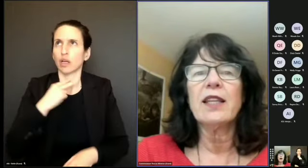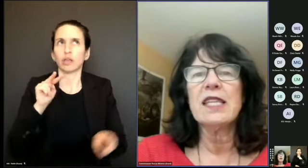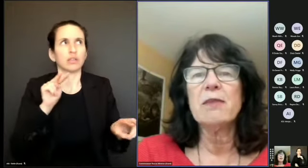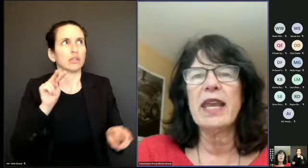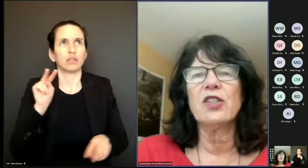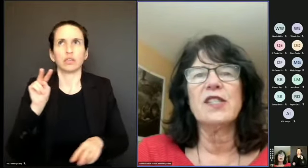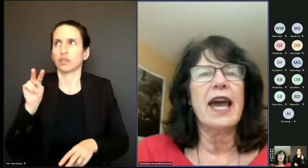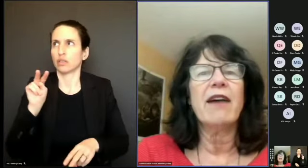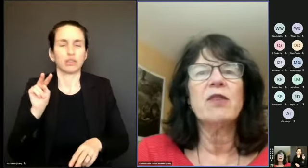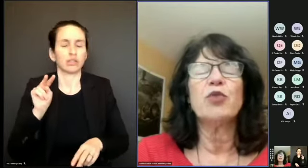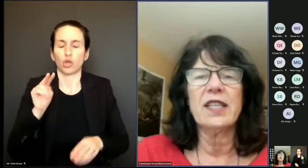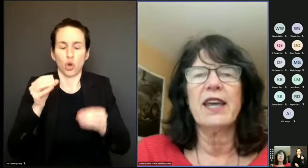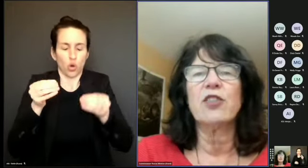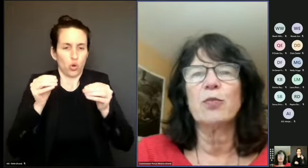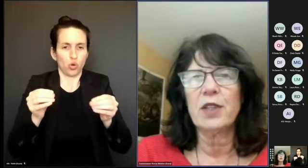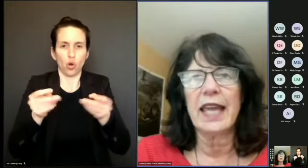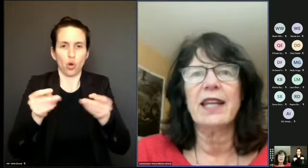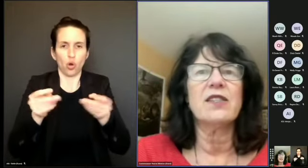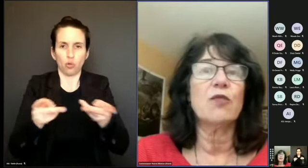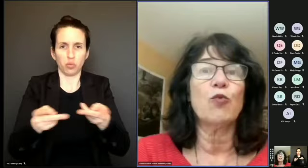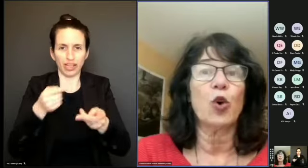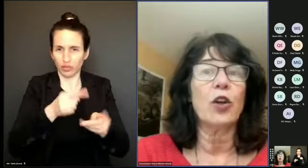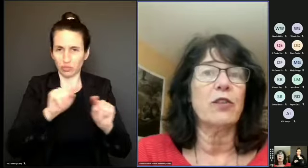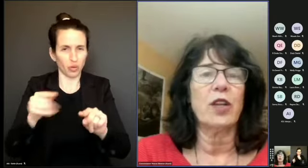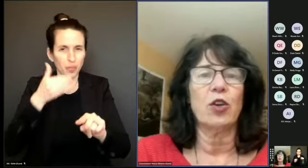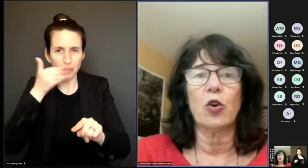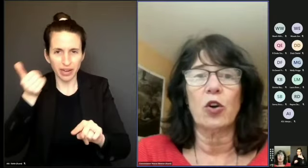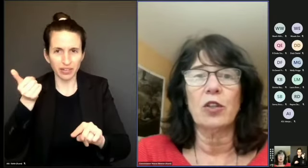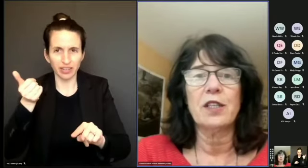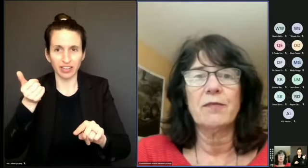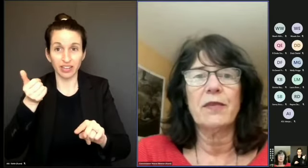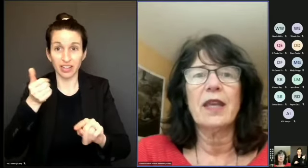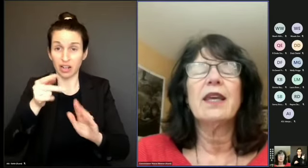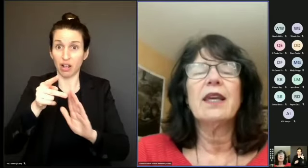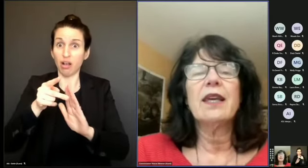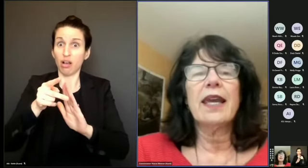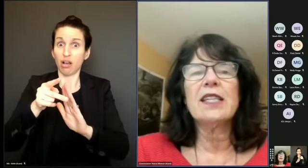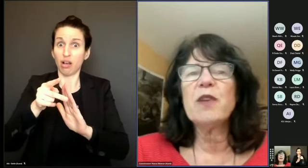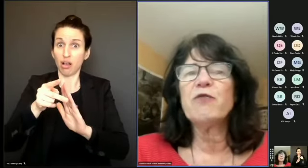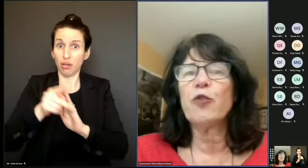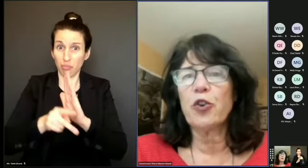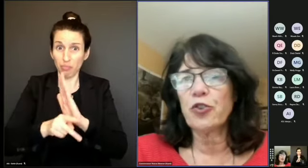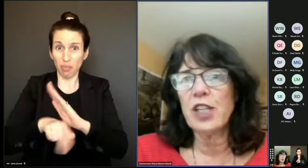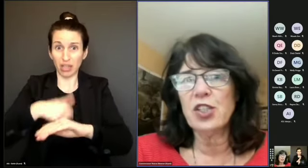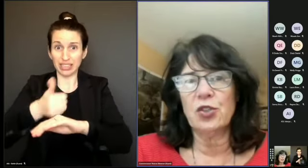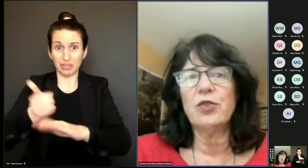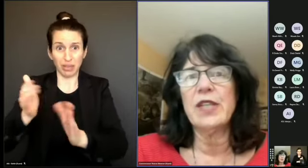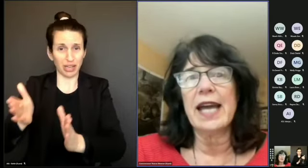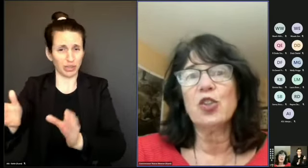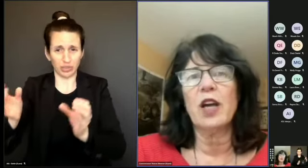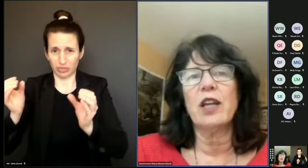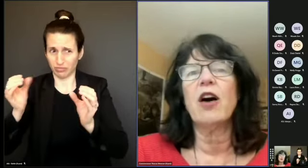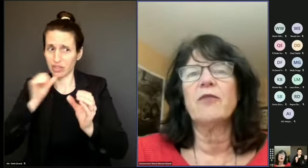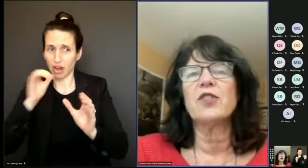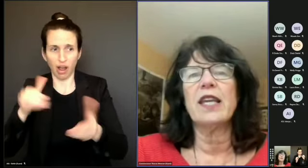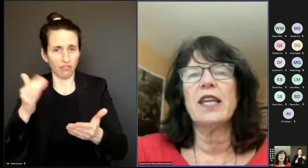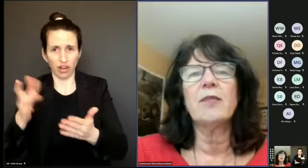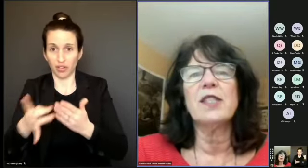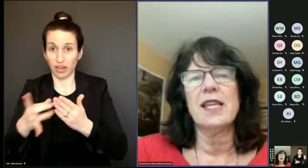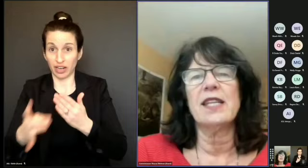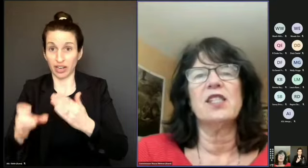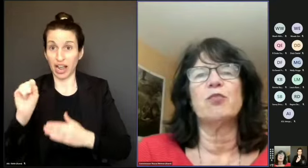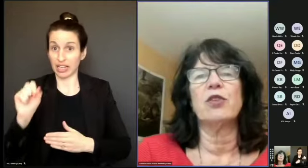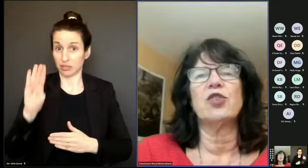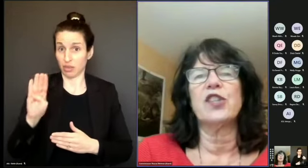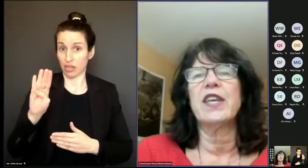and policymakers haven't put together plans that work in the real world. SB 432-1 offers a